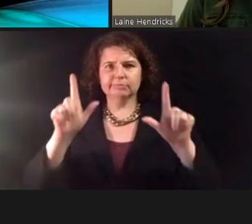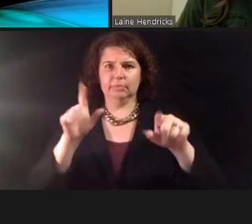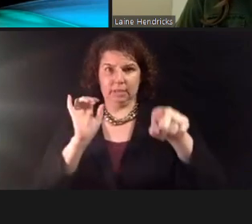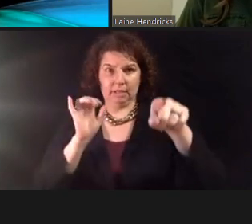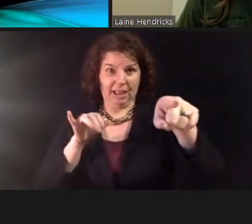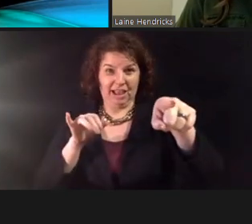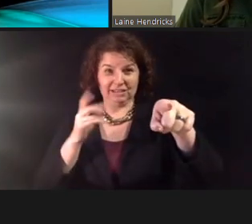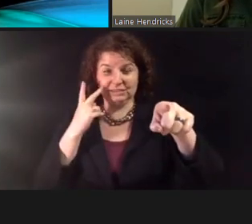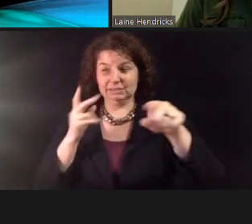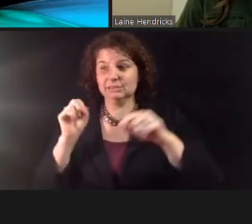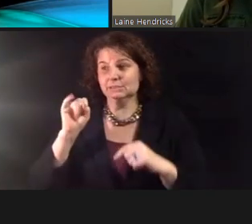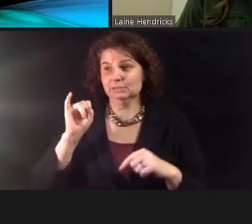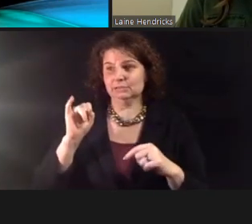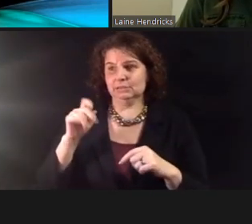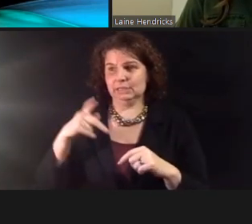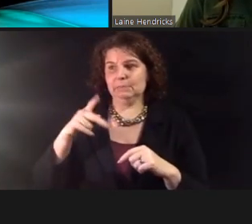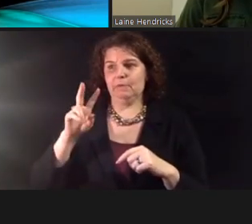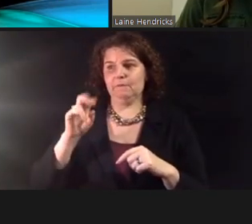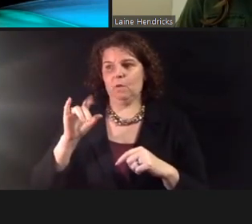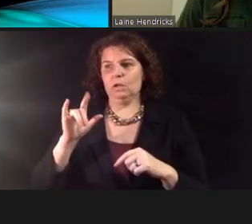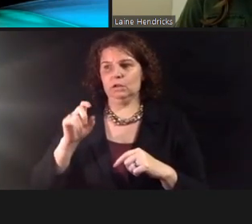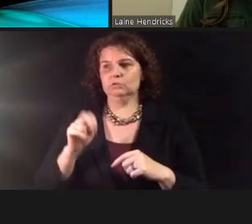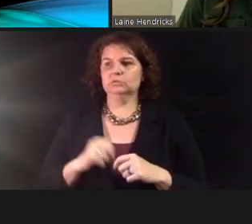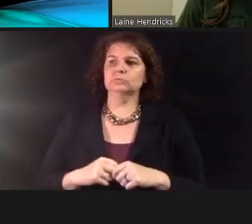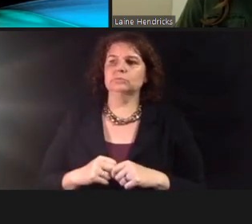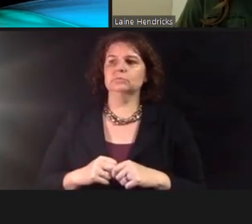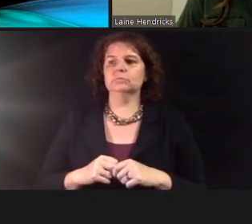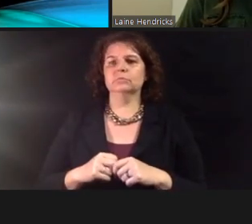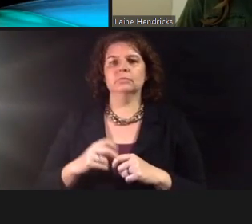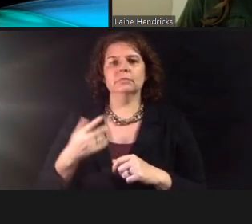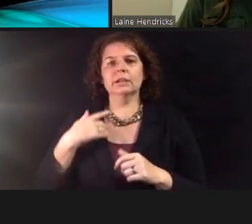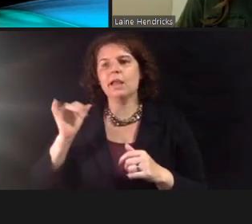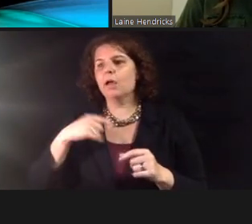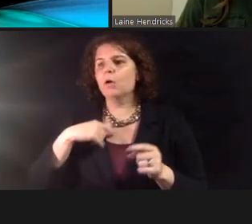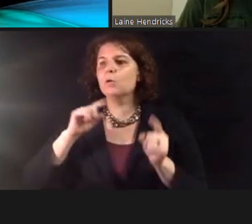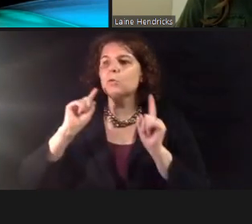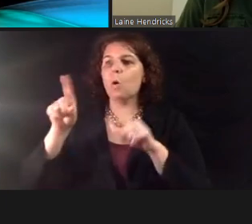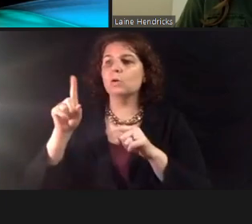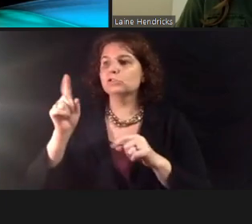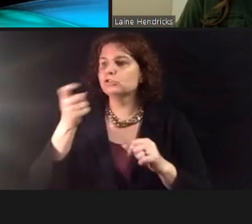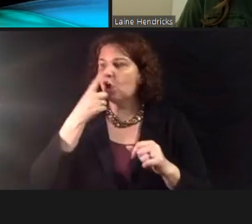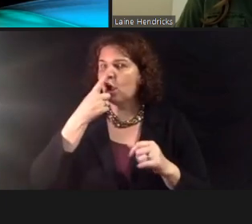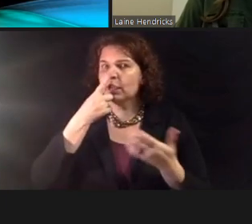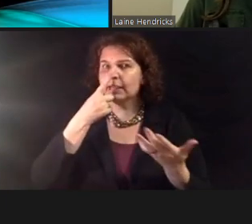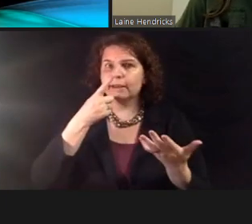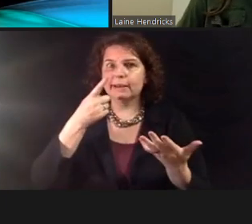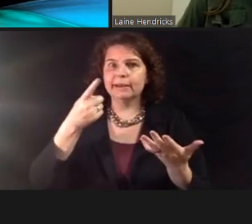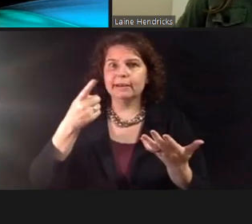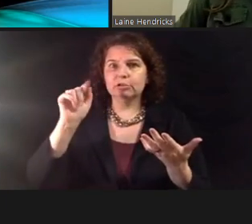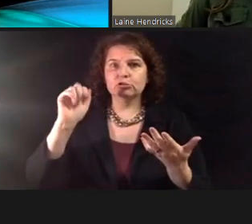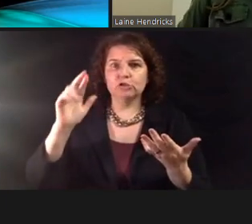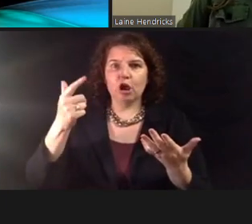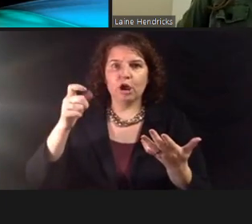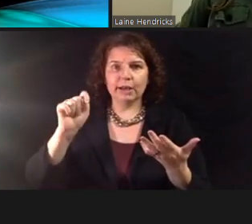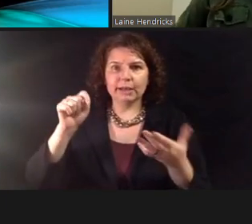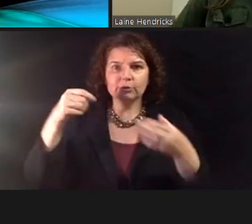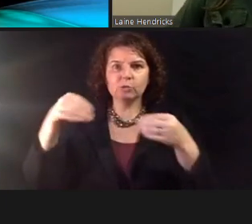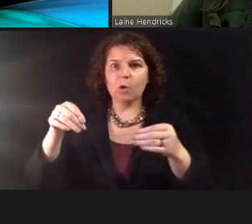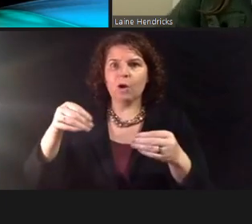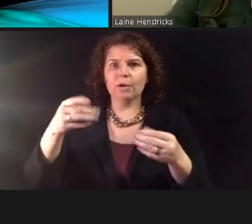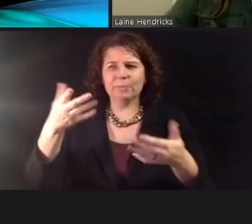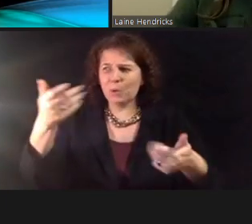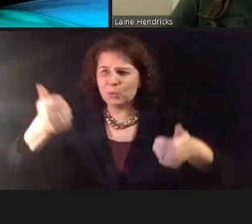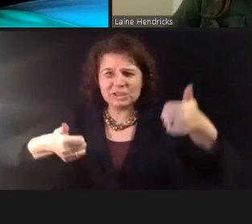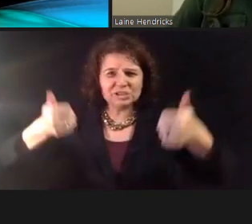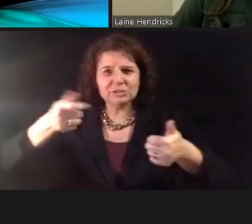like, I was at Target and this is what happened. Well, there's 3 Targets in the county, so we don't know what that means. So including a date